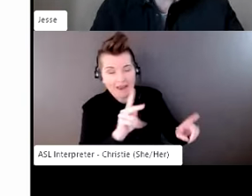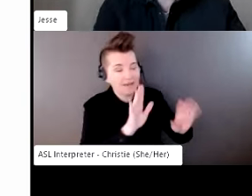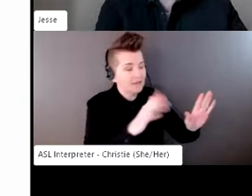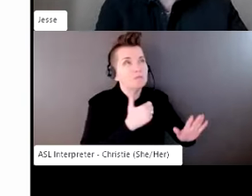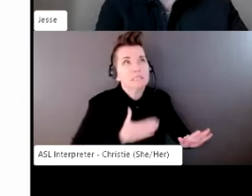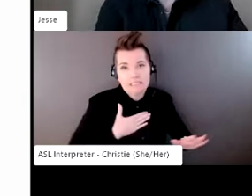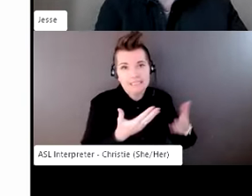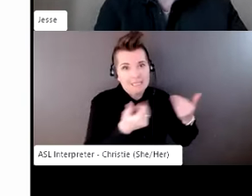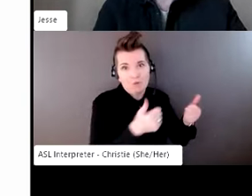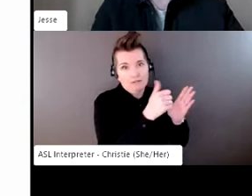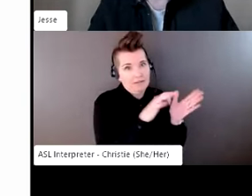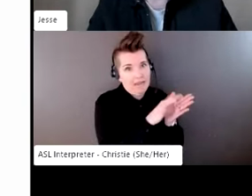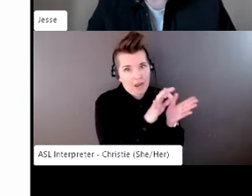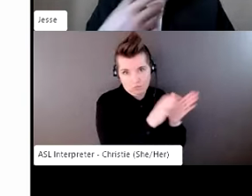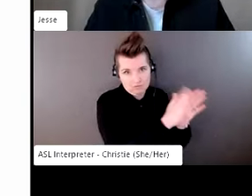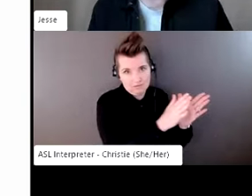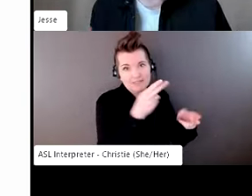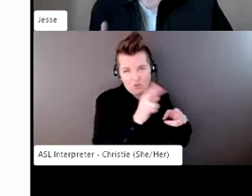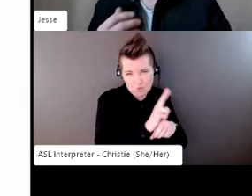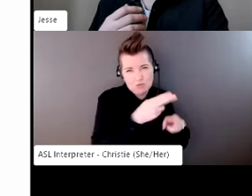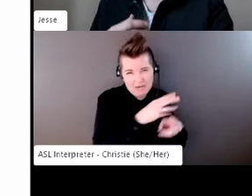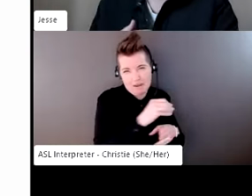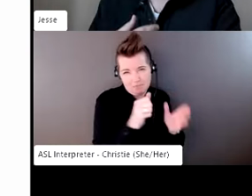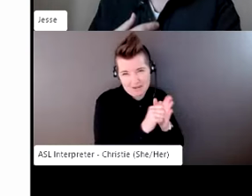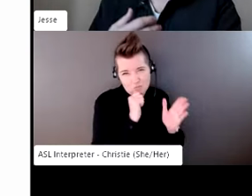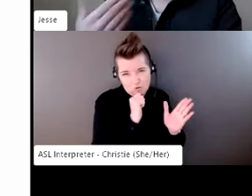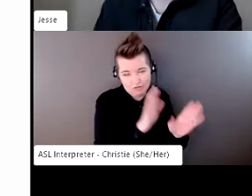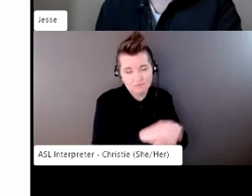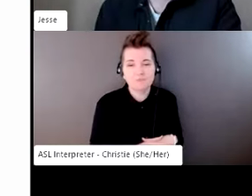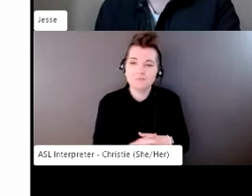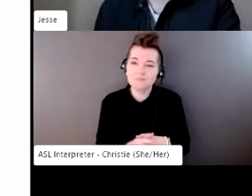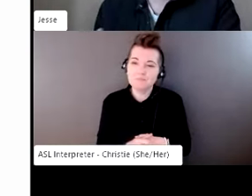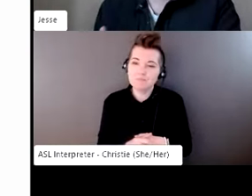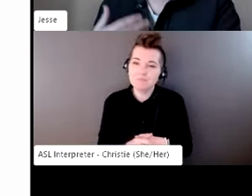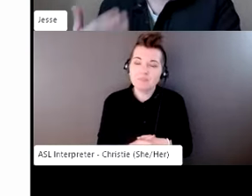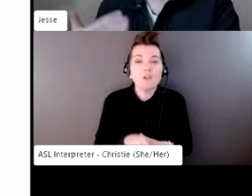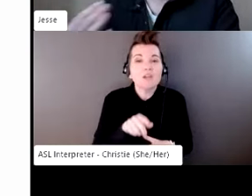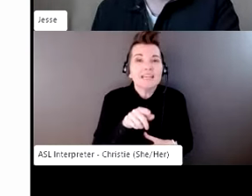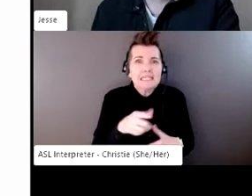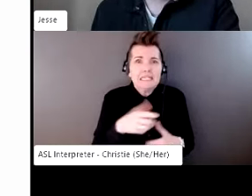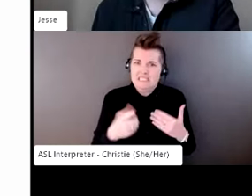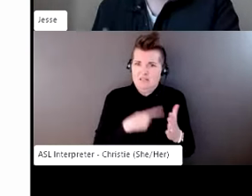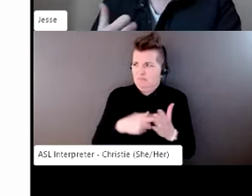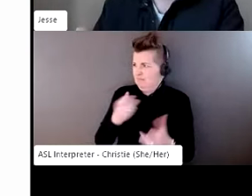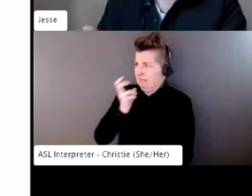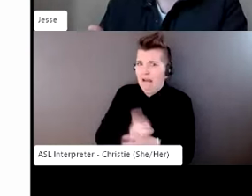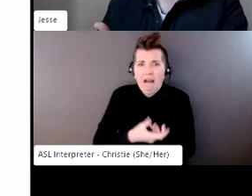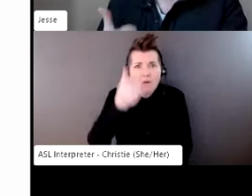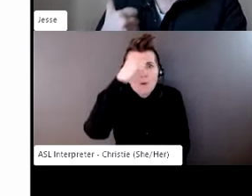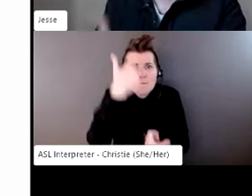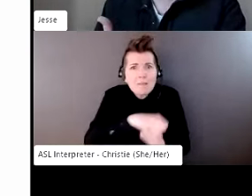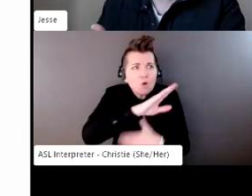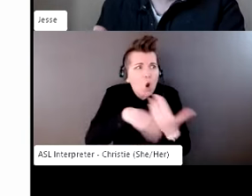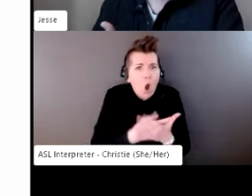of. And so the other thing that's always useful is to have a password manager in one of two forms, either